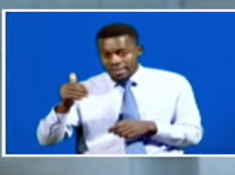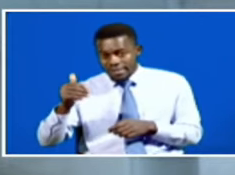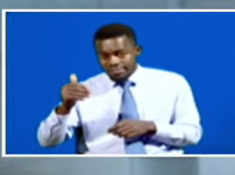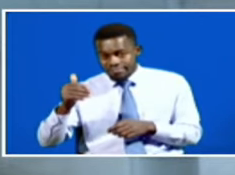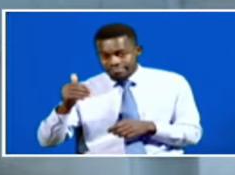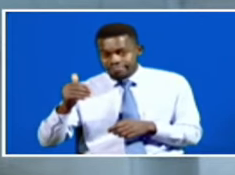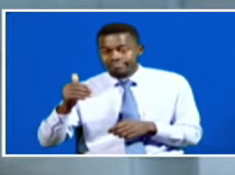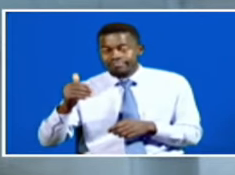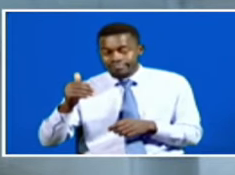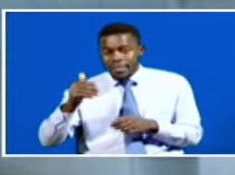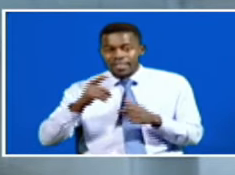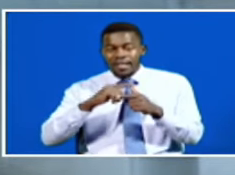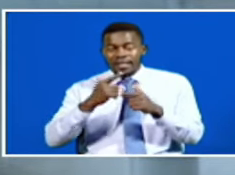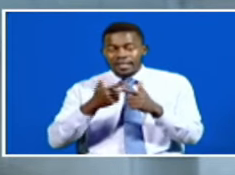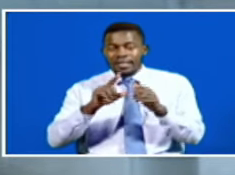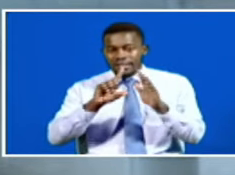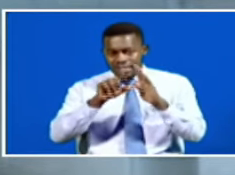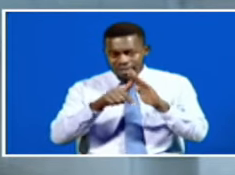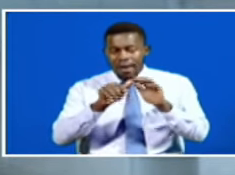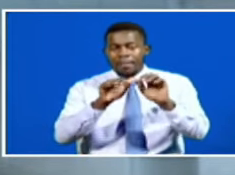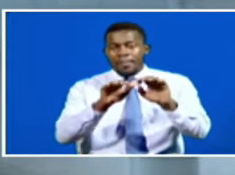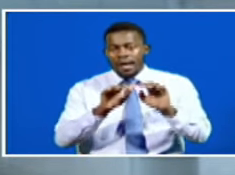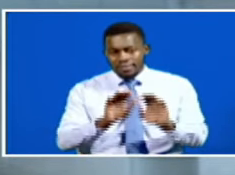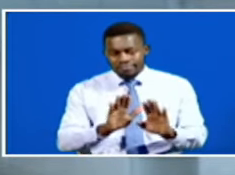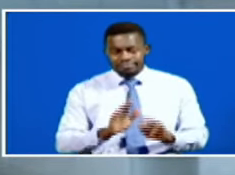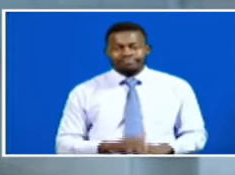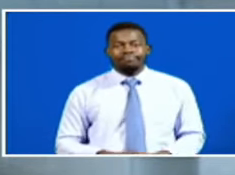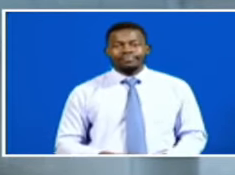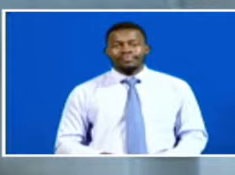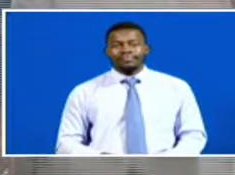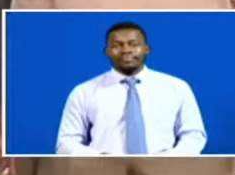in Chirunya. Elvis Koskei was there.